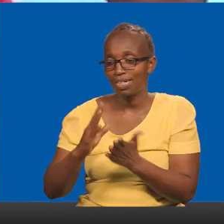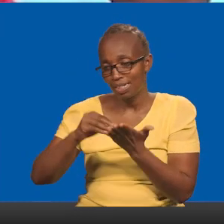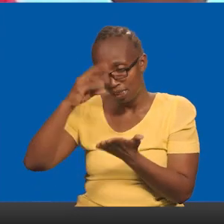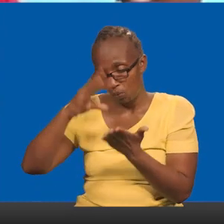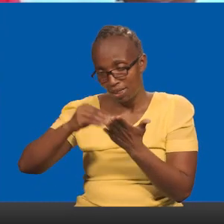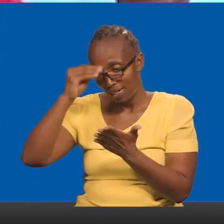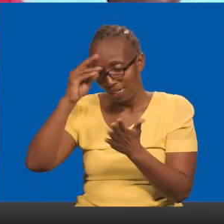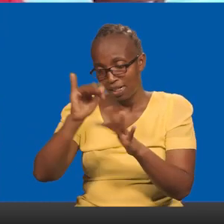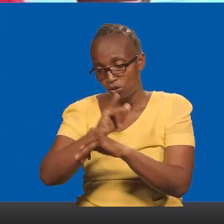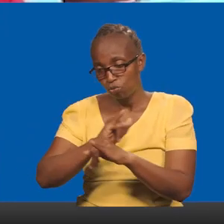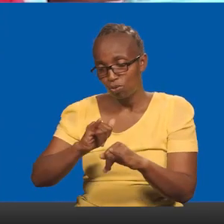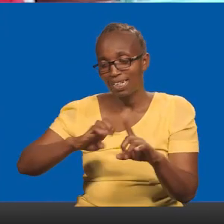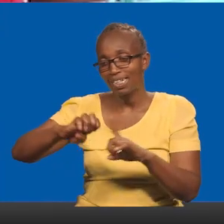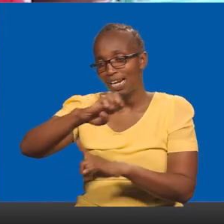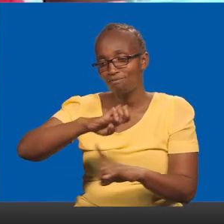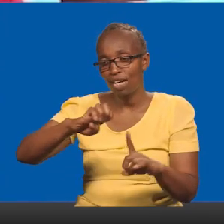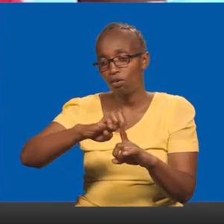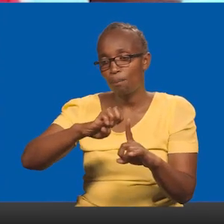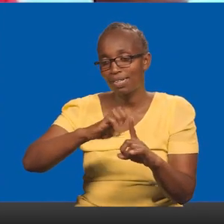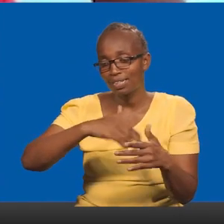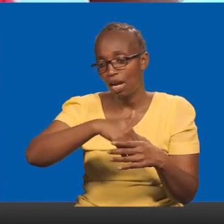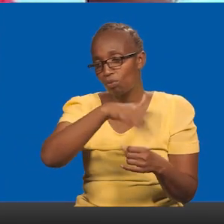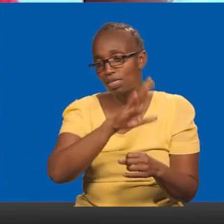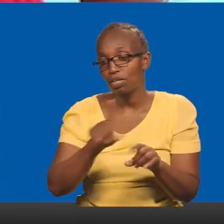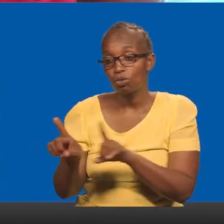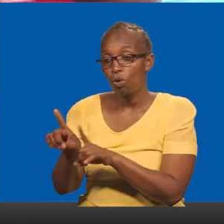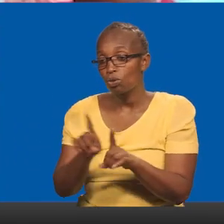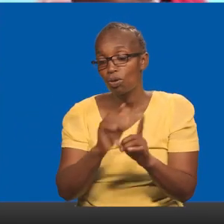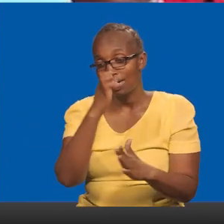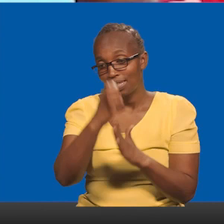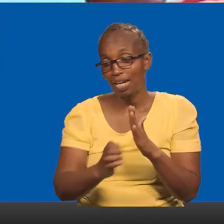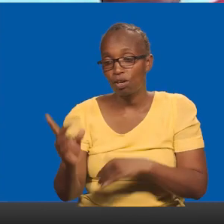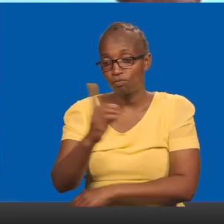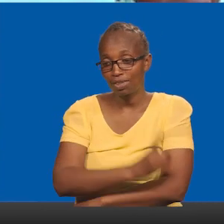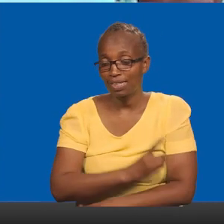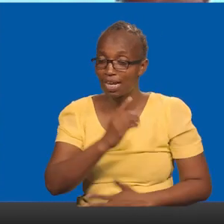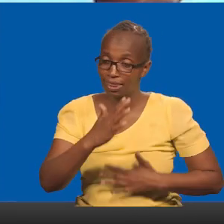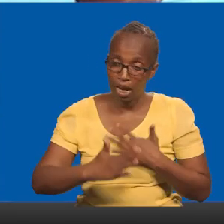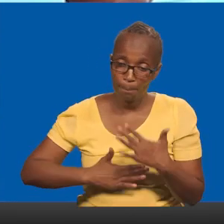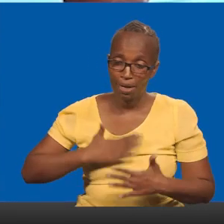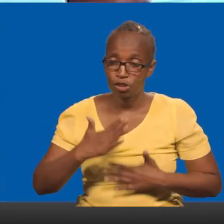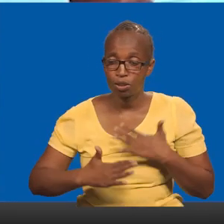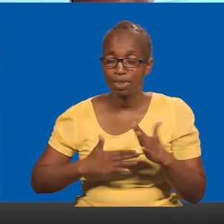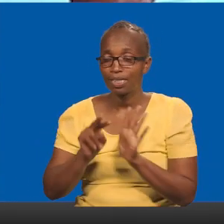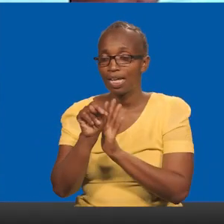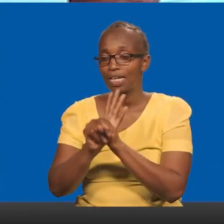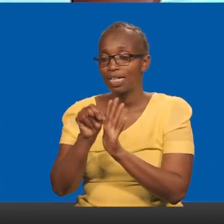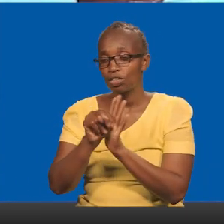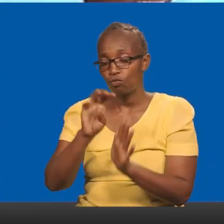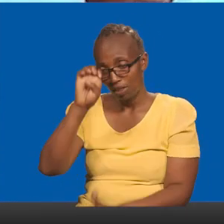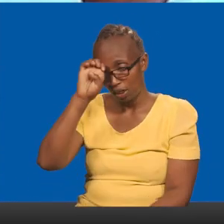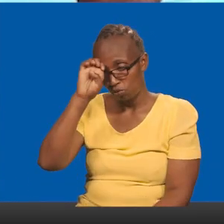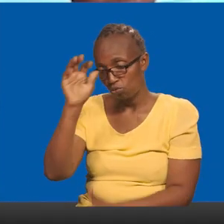the environment outside. And even their parents at the end of the day, they come to appreciate the nature of the education